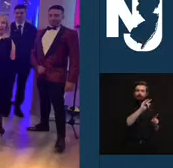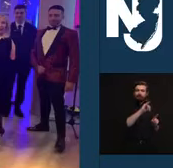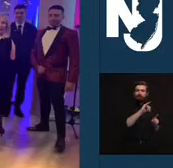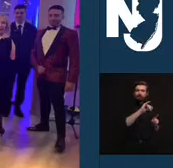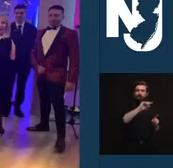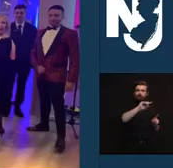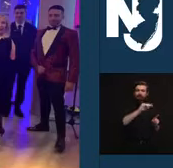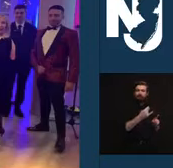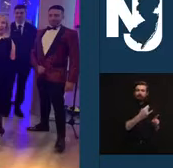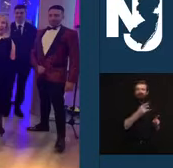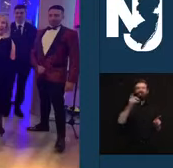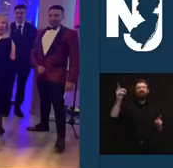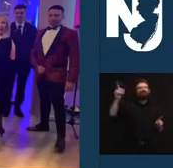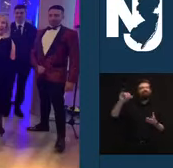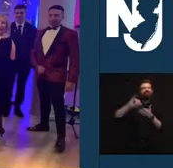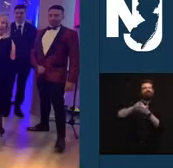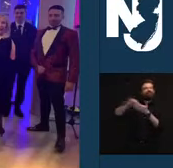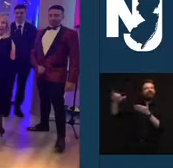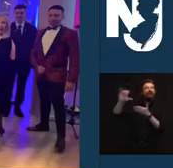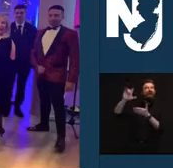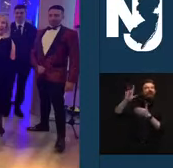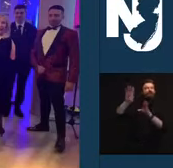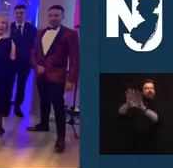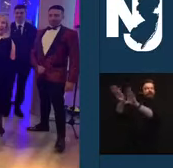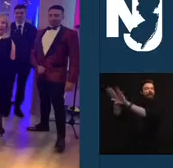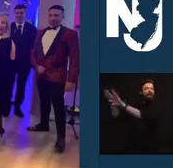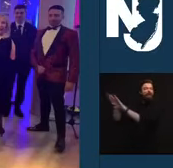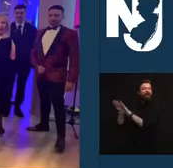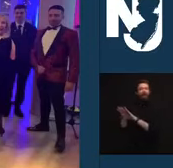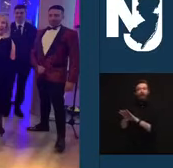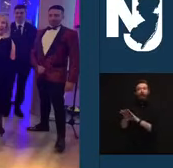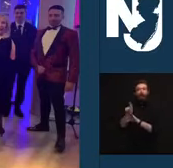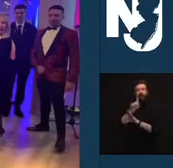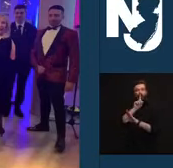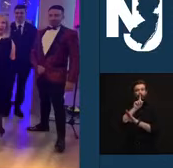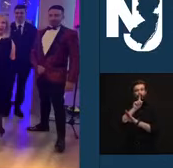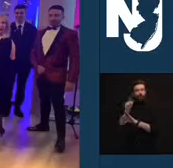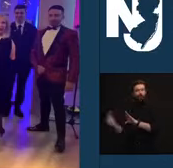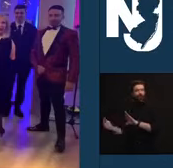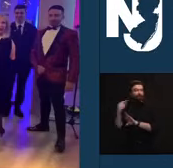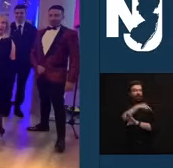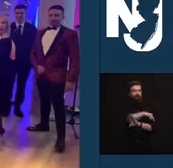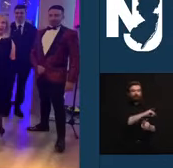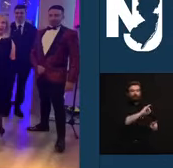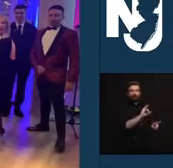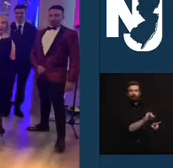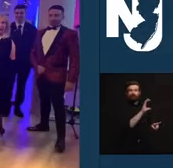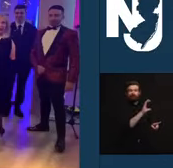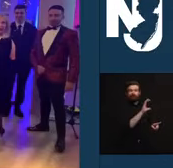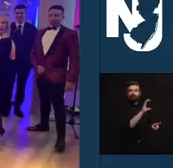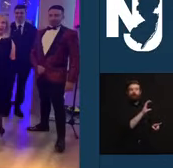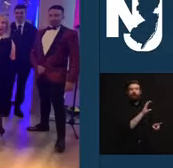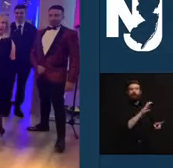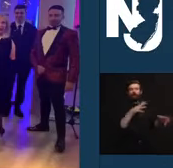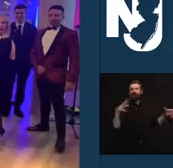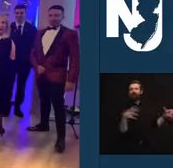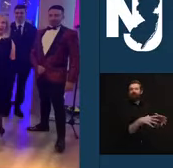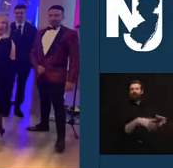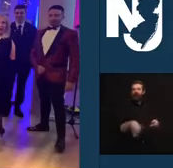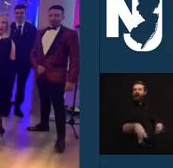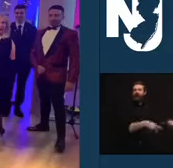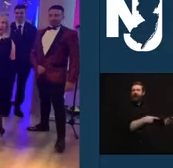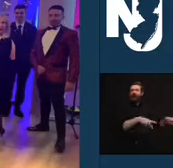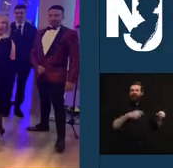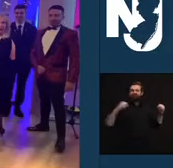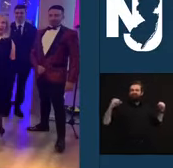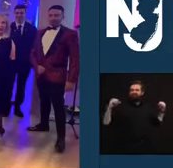pandemic. So from the videos on social media and certainly this picture, there is no obvious attempt to enforce